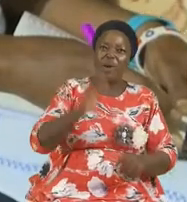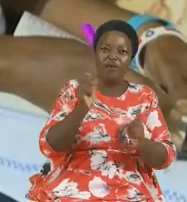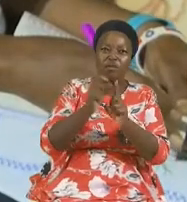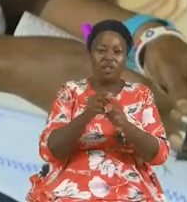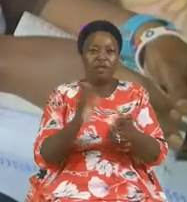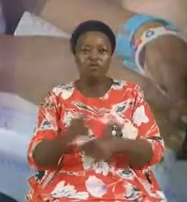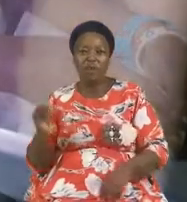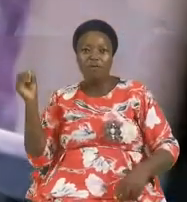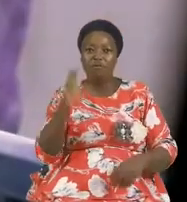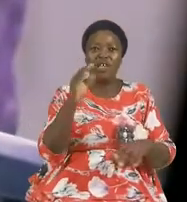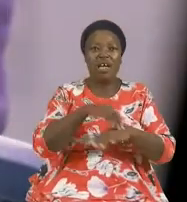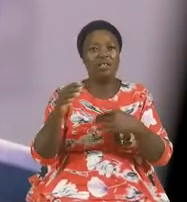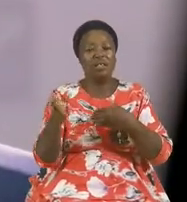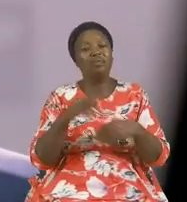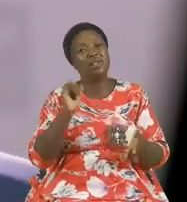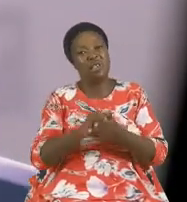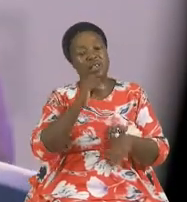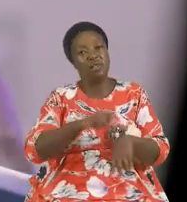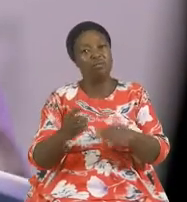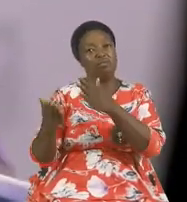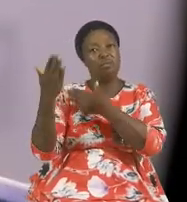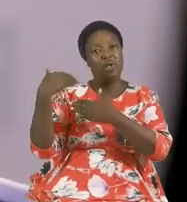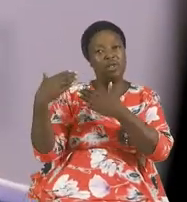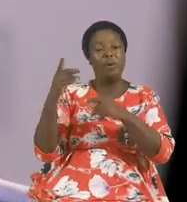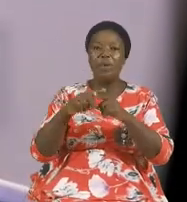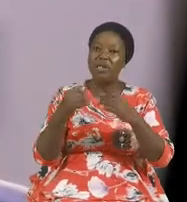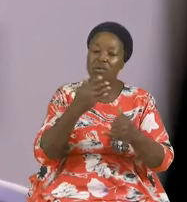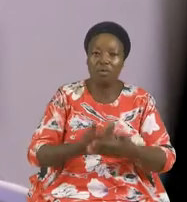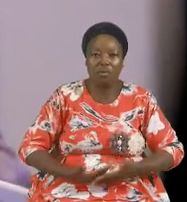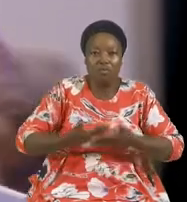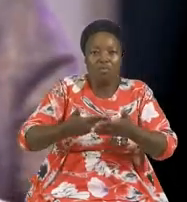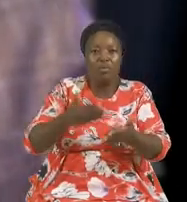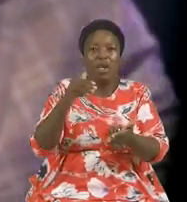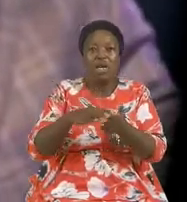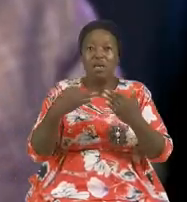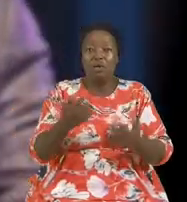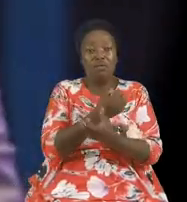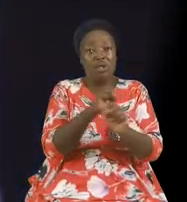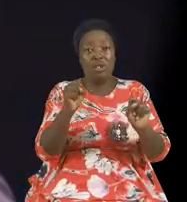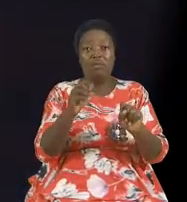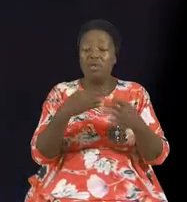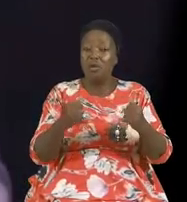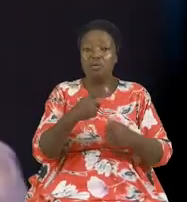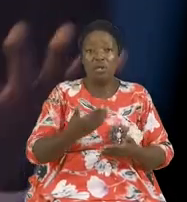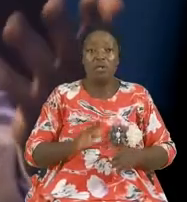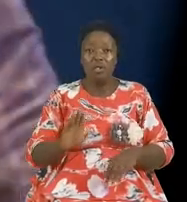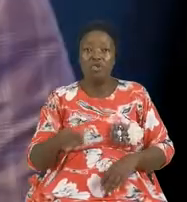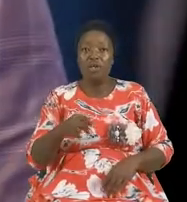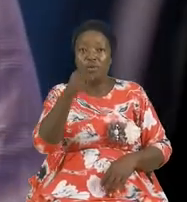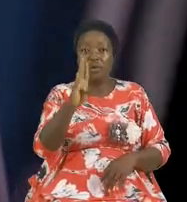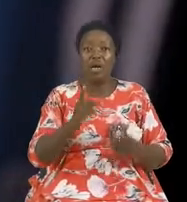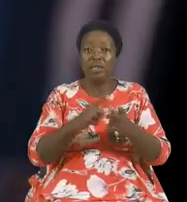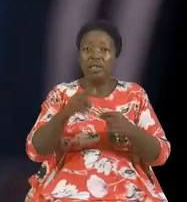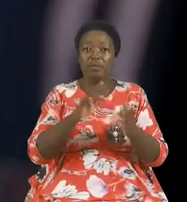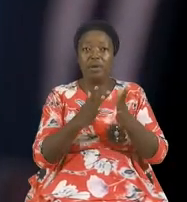most stinging word and you throw it at them. That was the past. But now you are born again. Now you